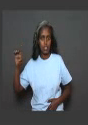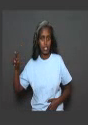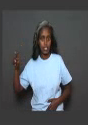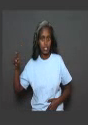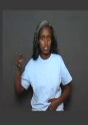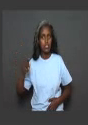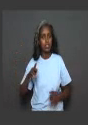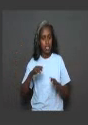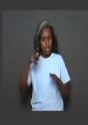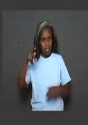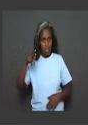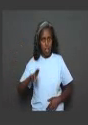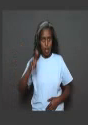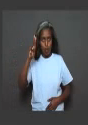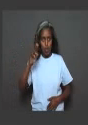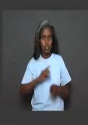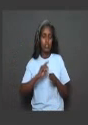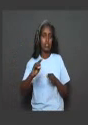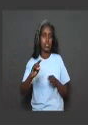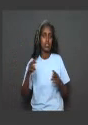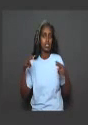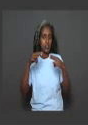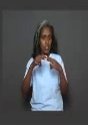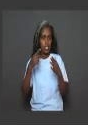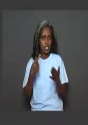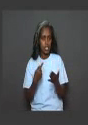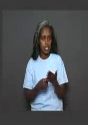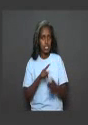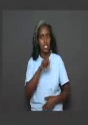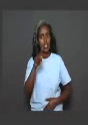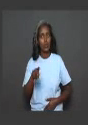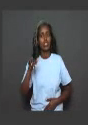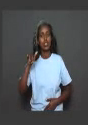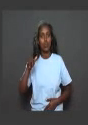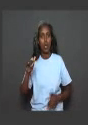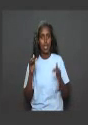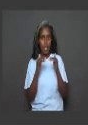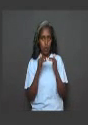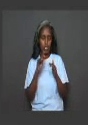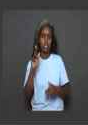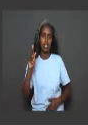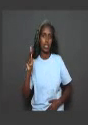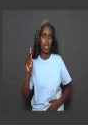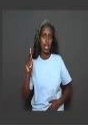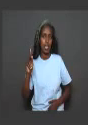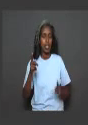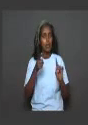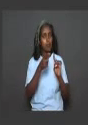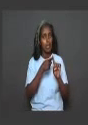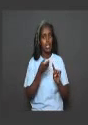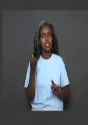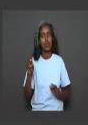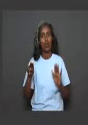the vertex, and its equation is y equals k plus